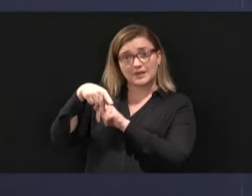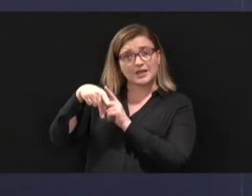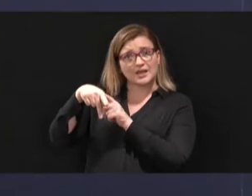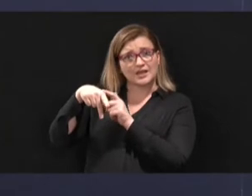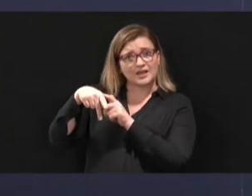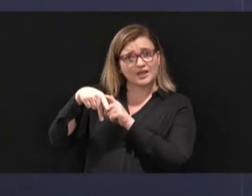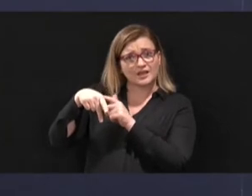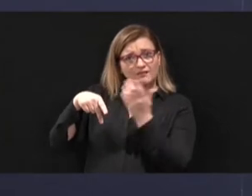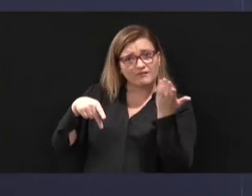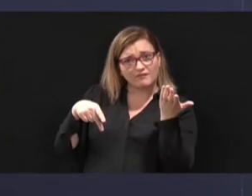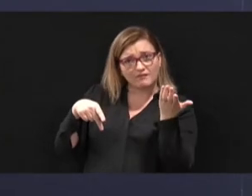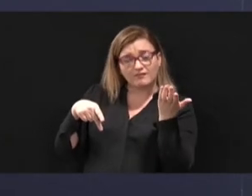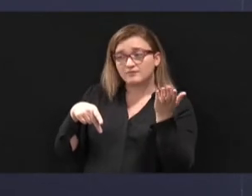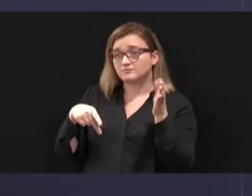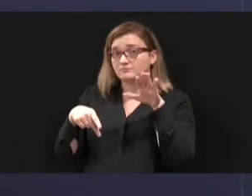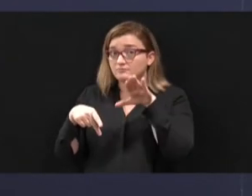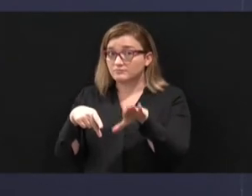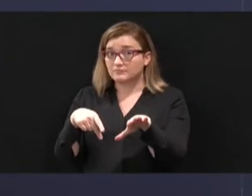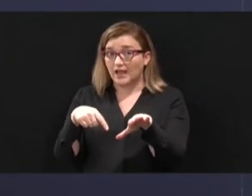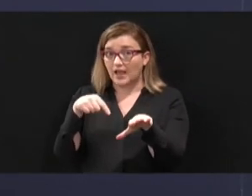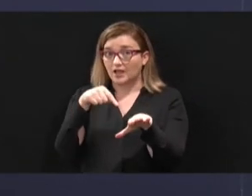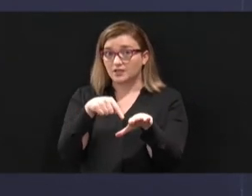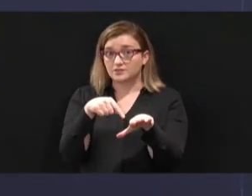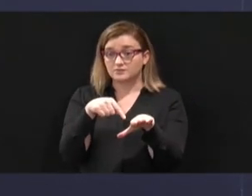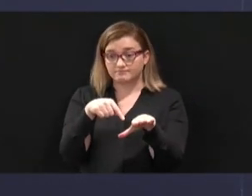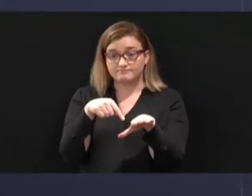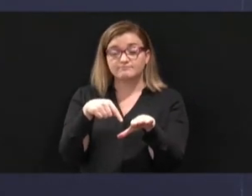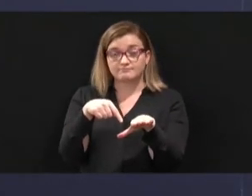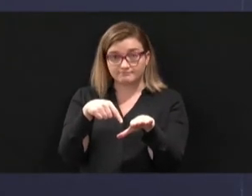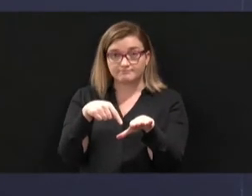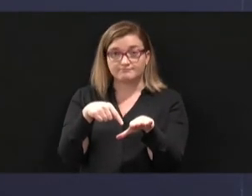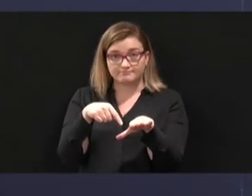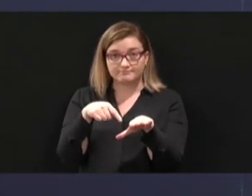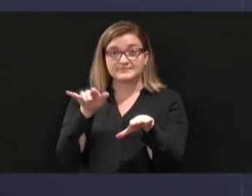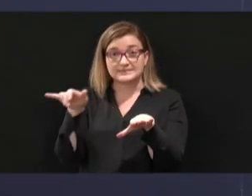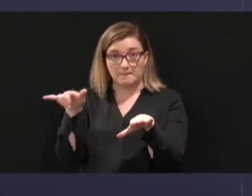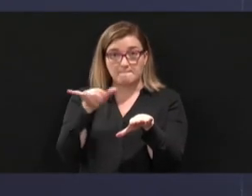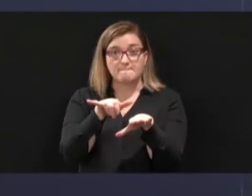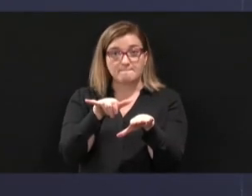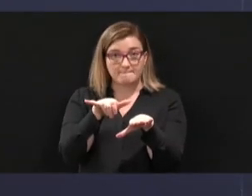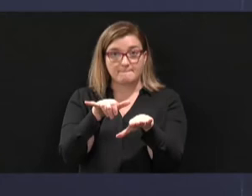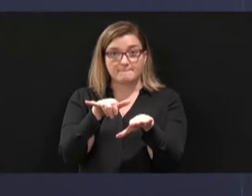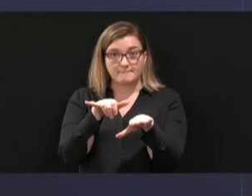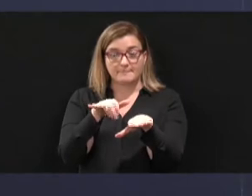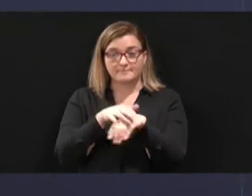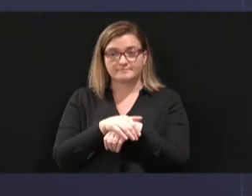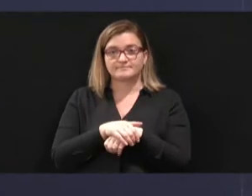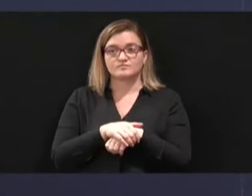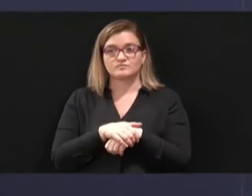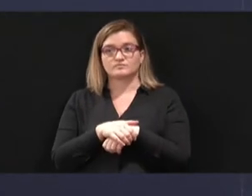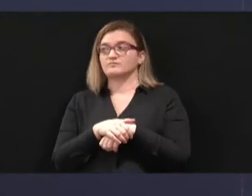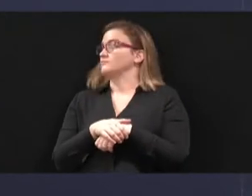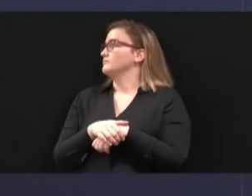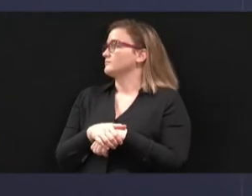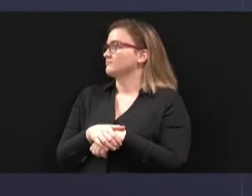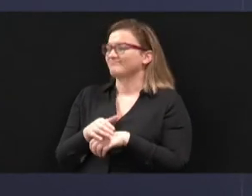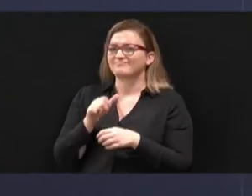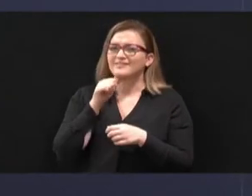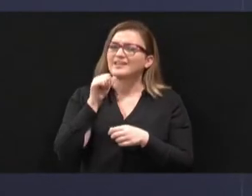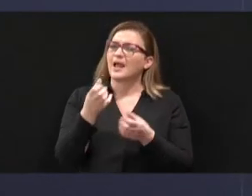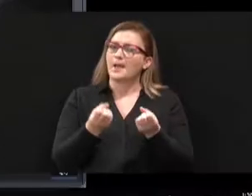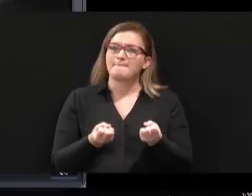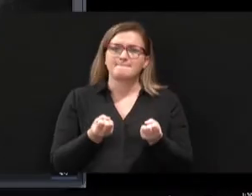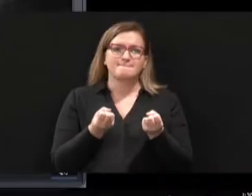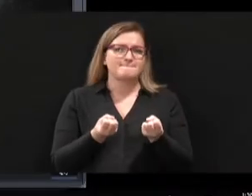Well, if they, you put your hand here, yes, it does stick on here. Jamie said she's not really had very many children